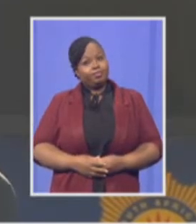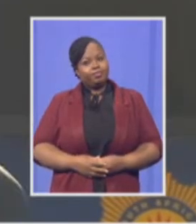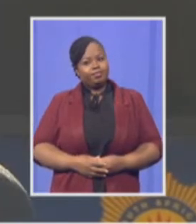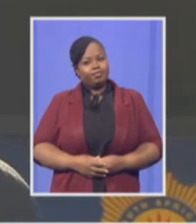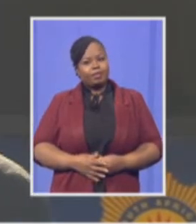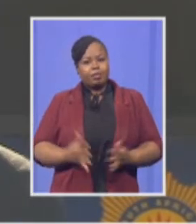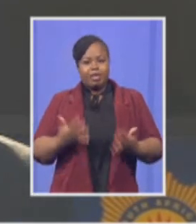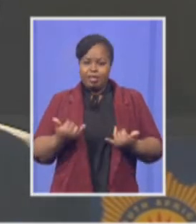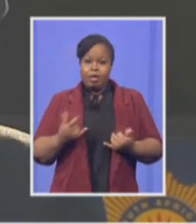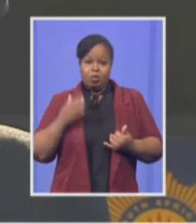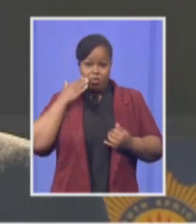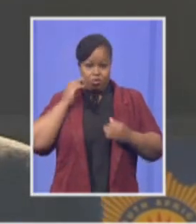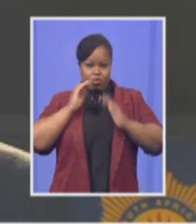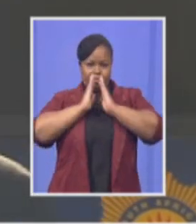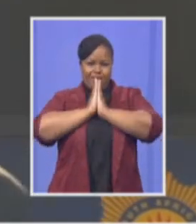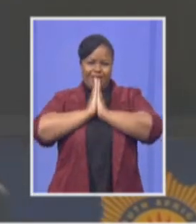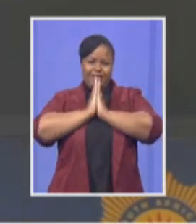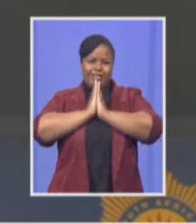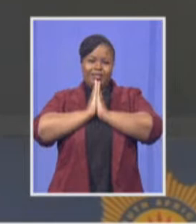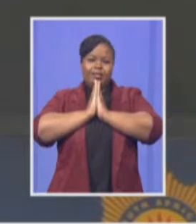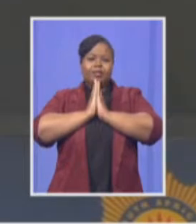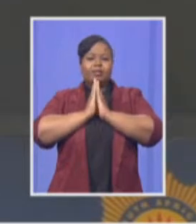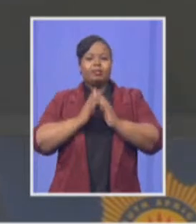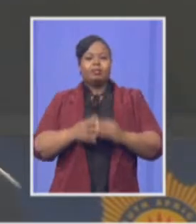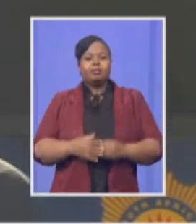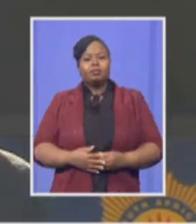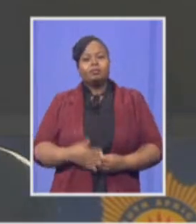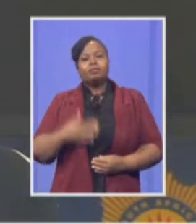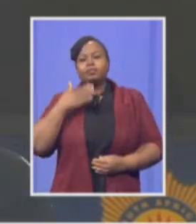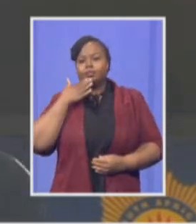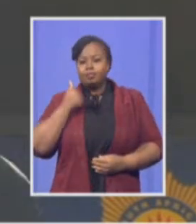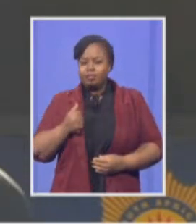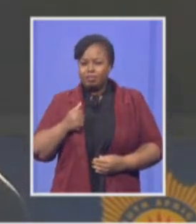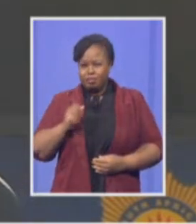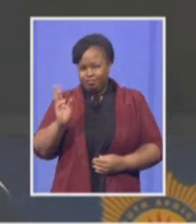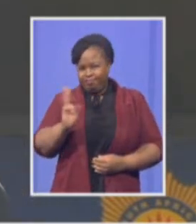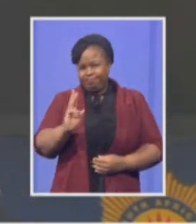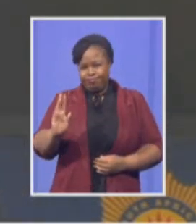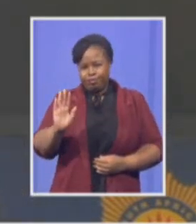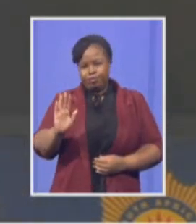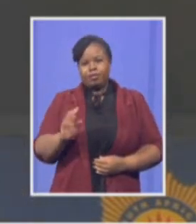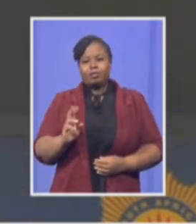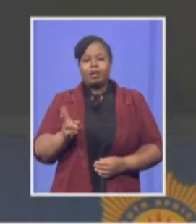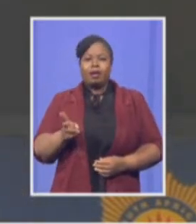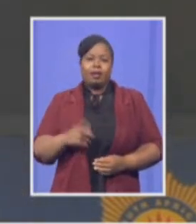kodwa manje isithandazela abefundisi sothanda ukunivetha nani ngoba